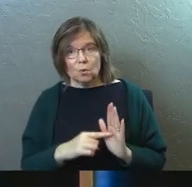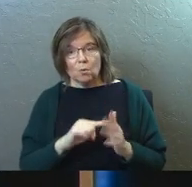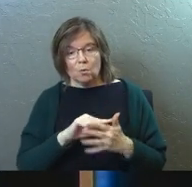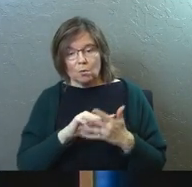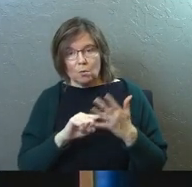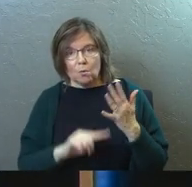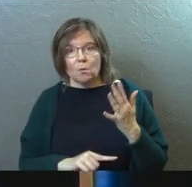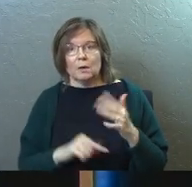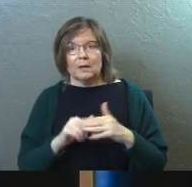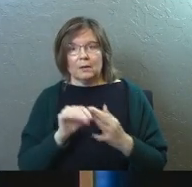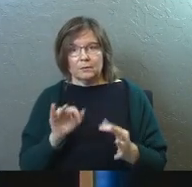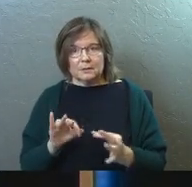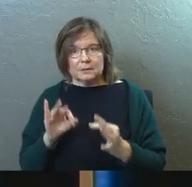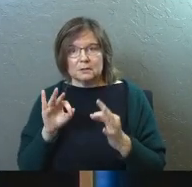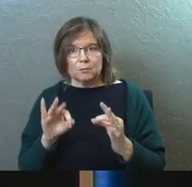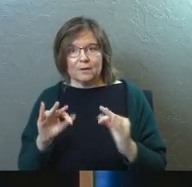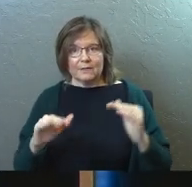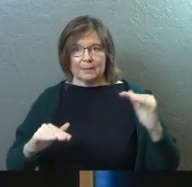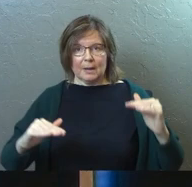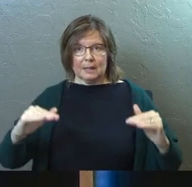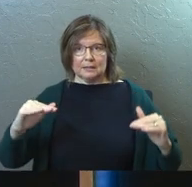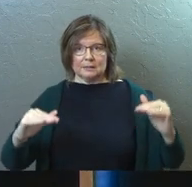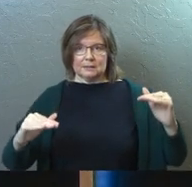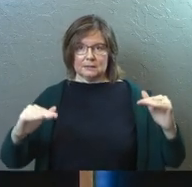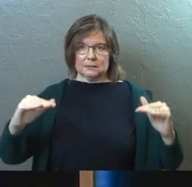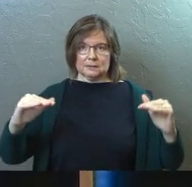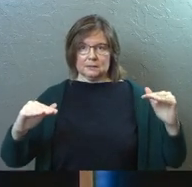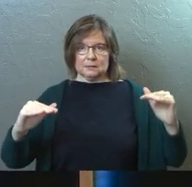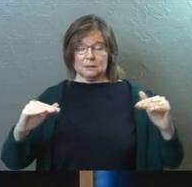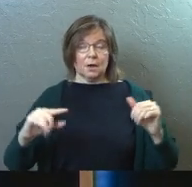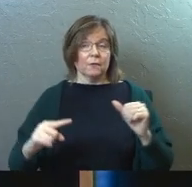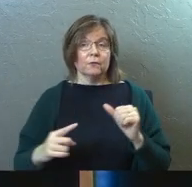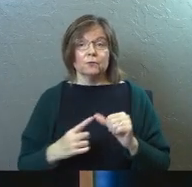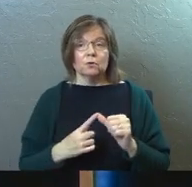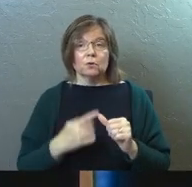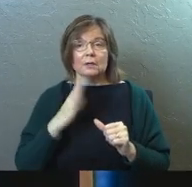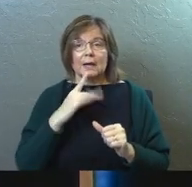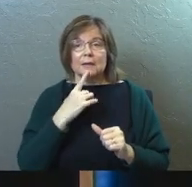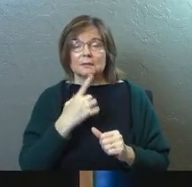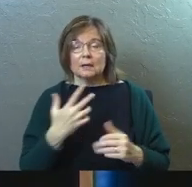that in this perfect balance. So first off,